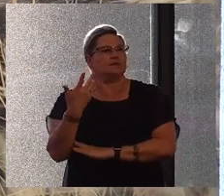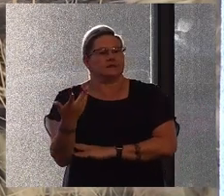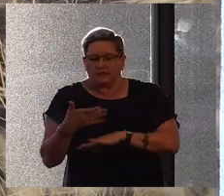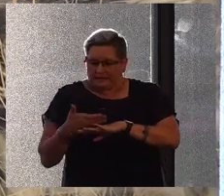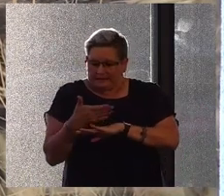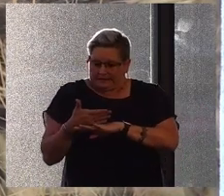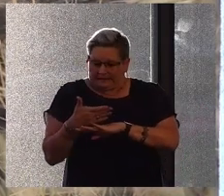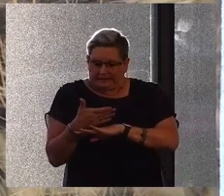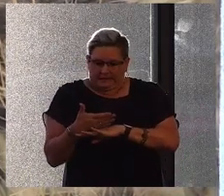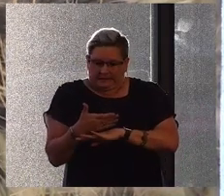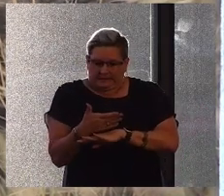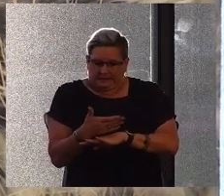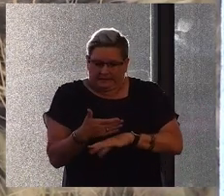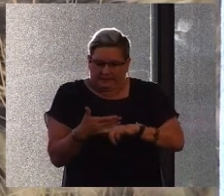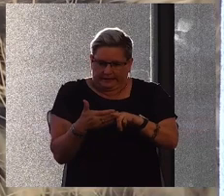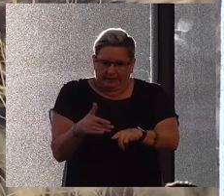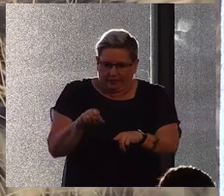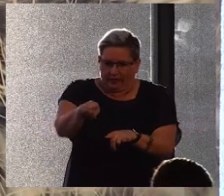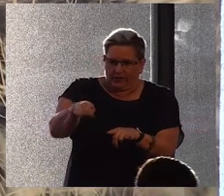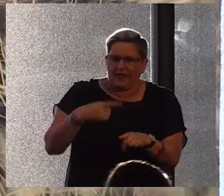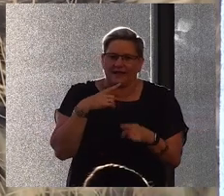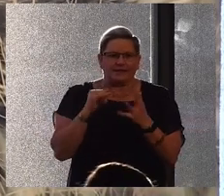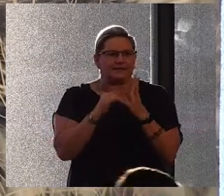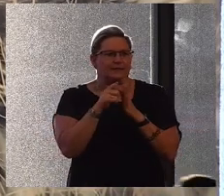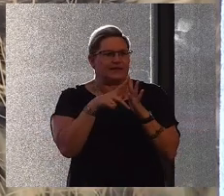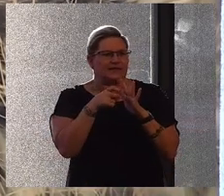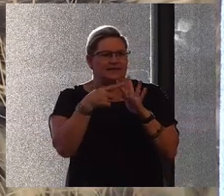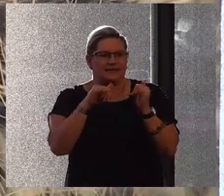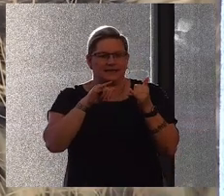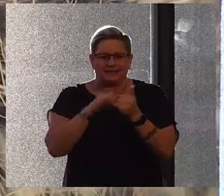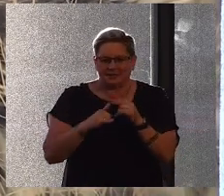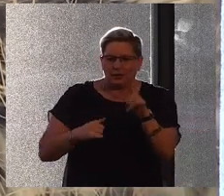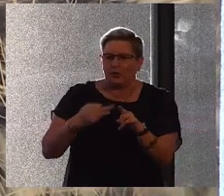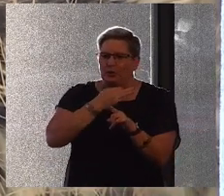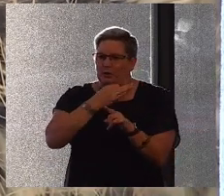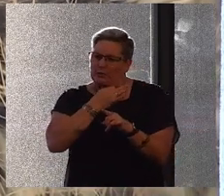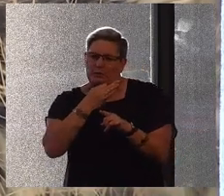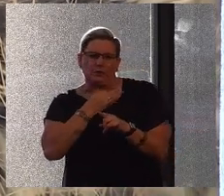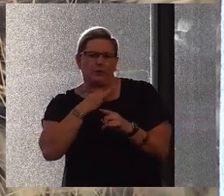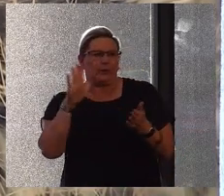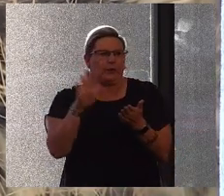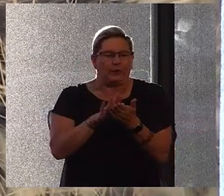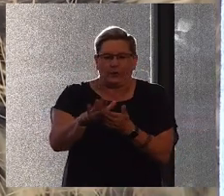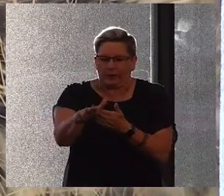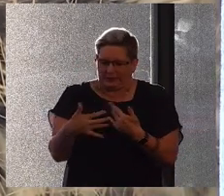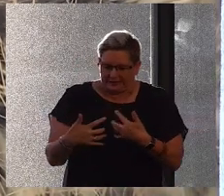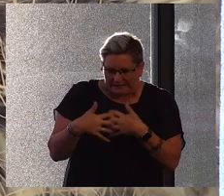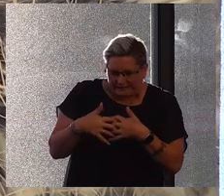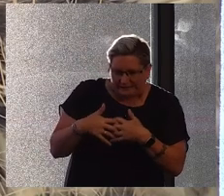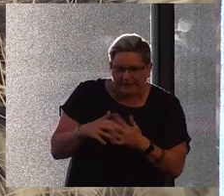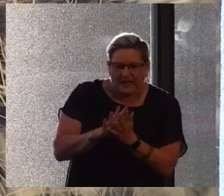try to just crack the code to breed a threatened species so that it's not too late. Or women up there on the